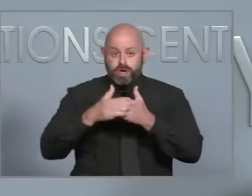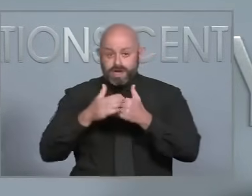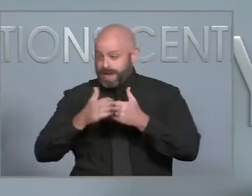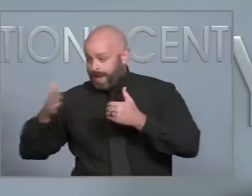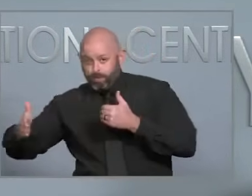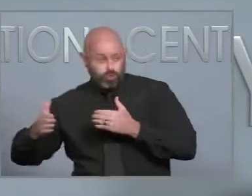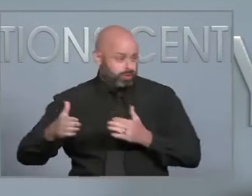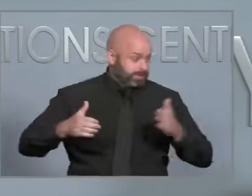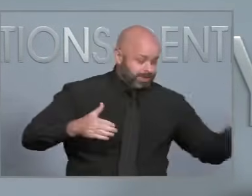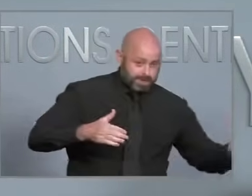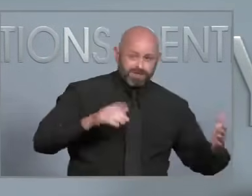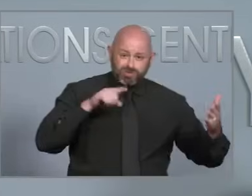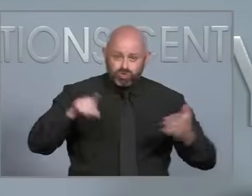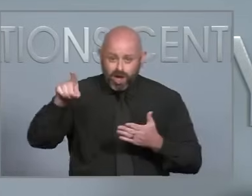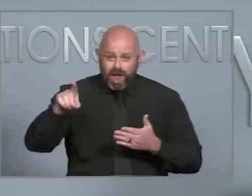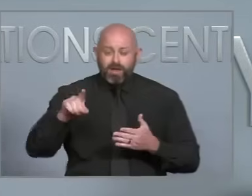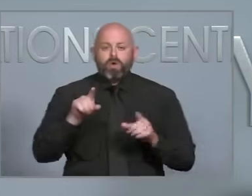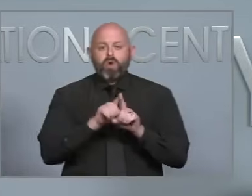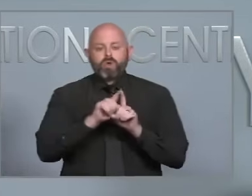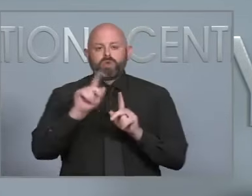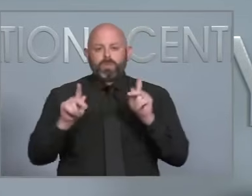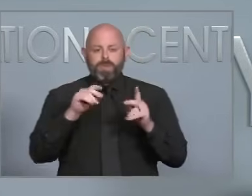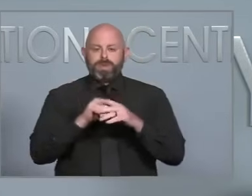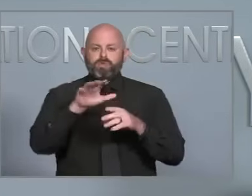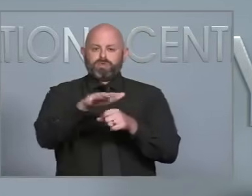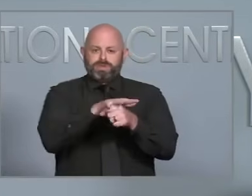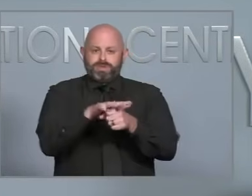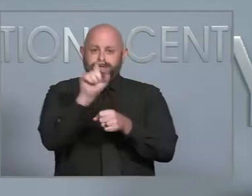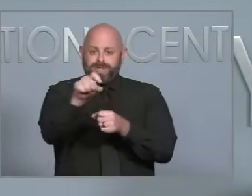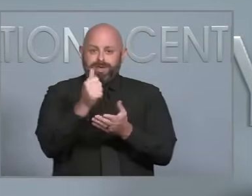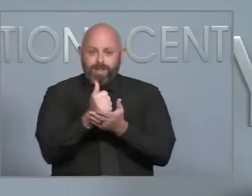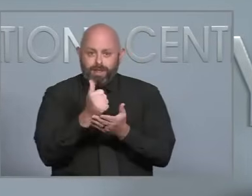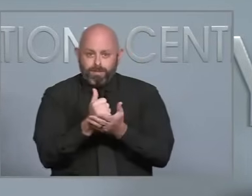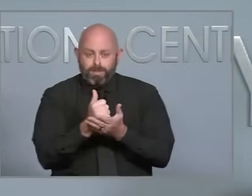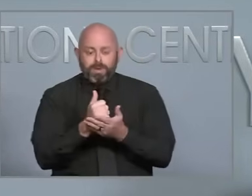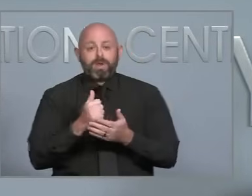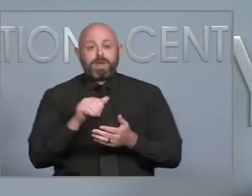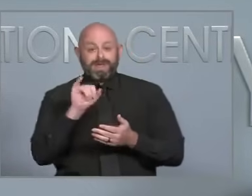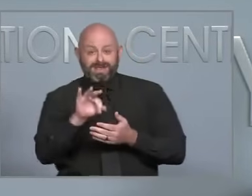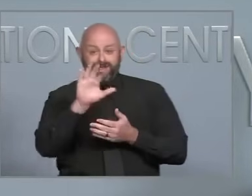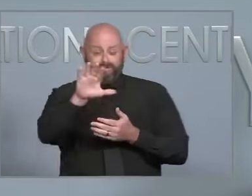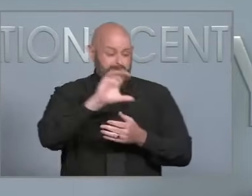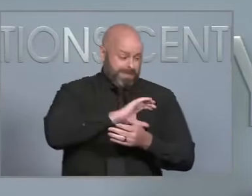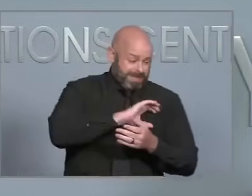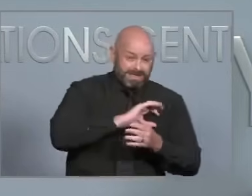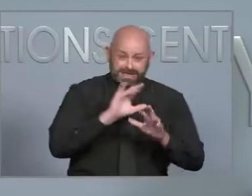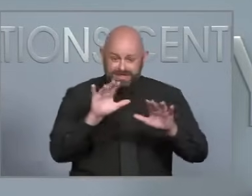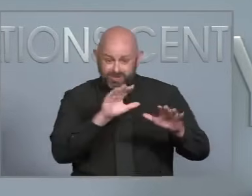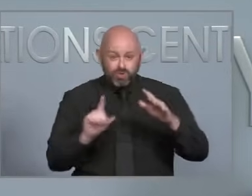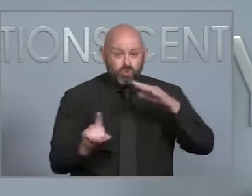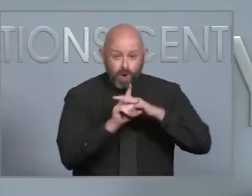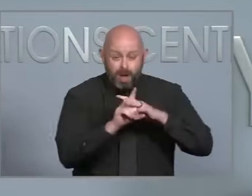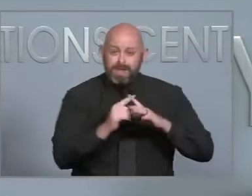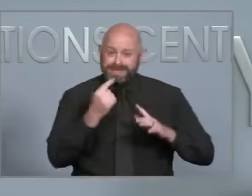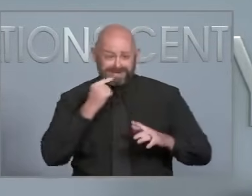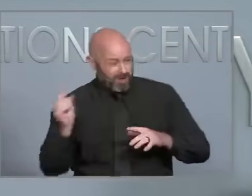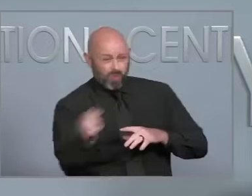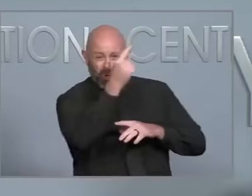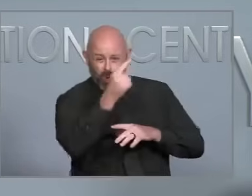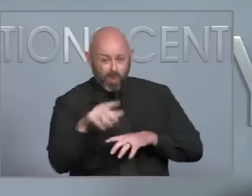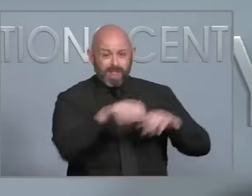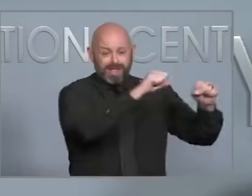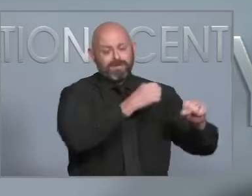in your community who need assistance, and take protective actions when directed by local authorities to do so. During a